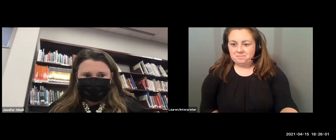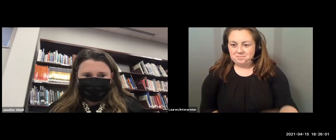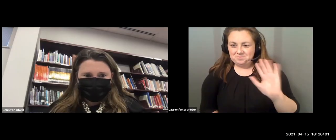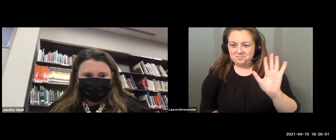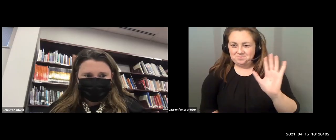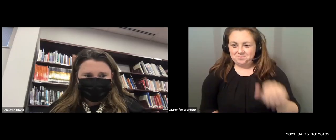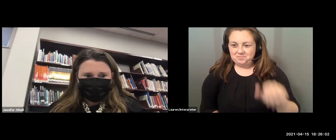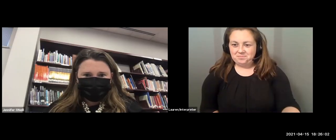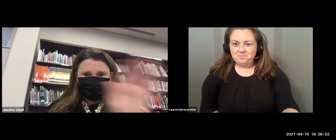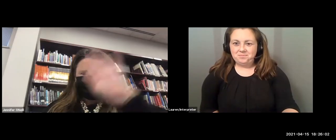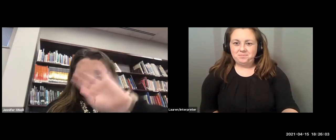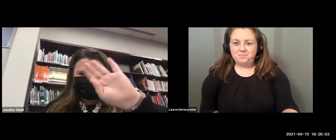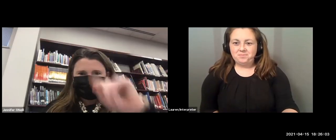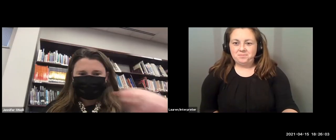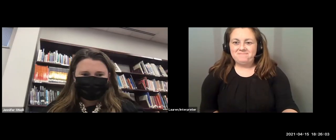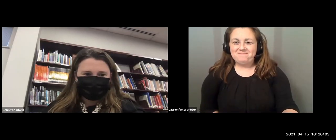Good thing we don't have to.